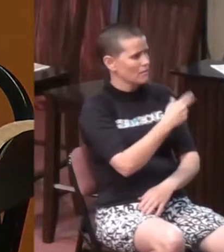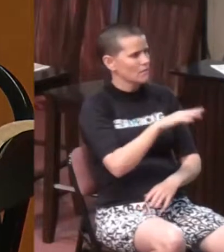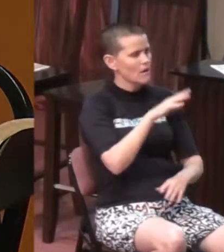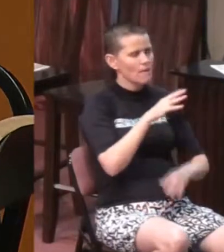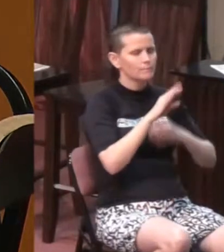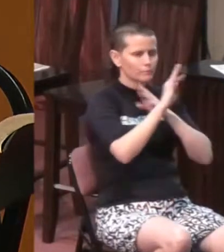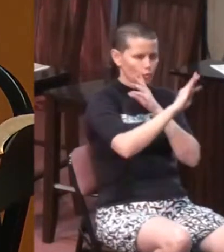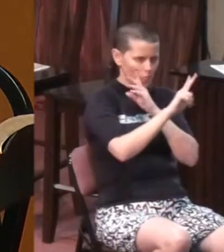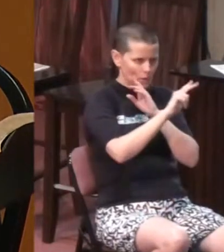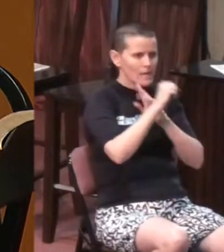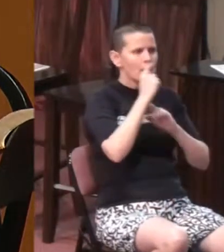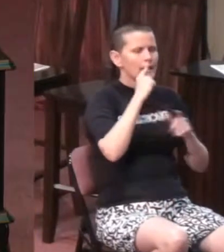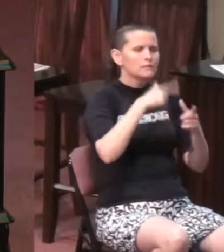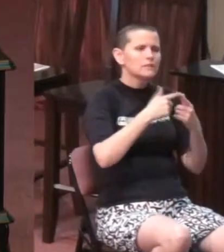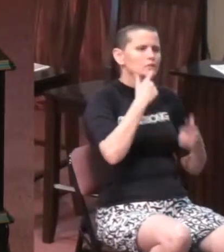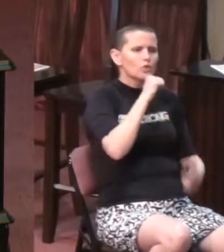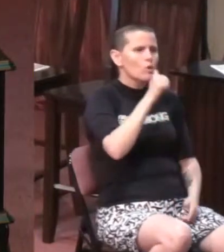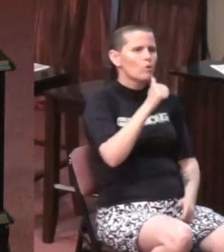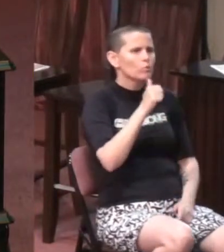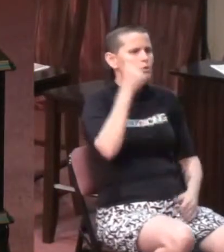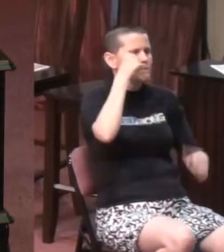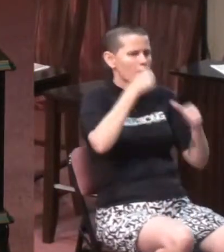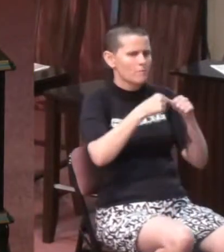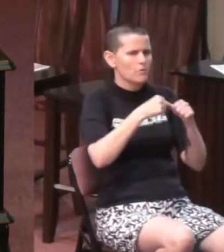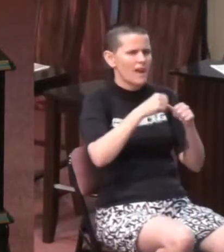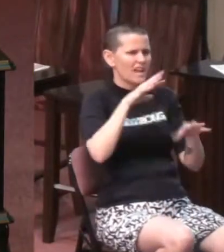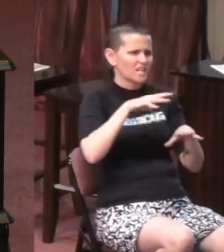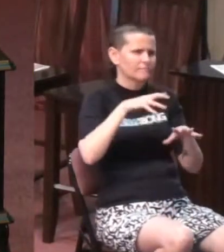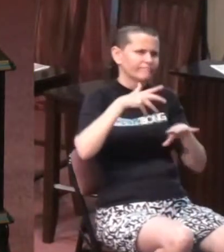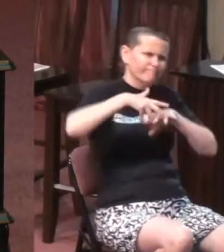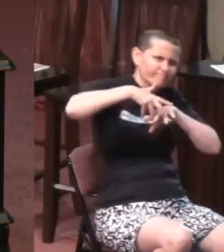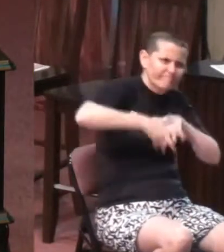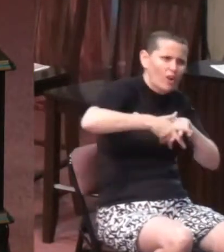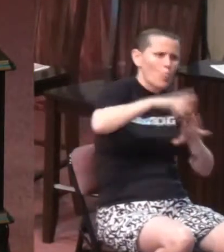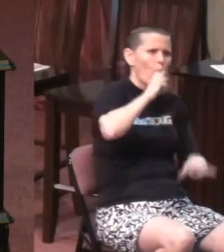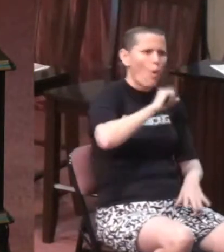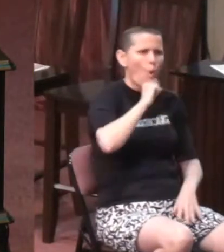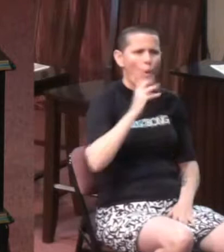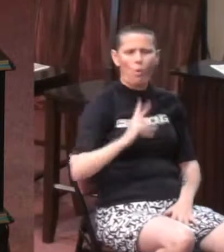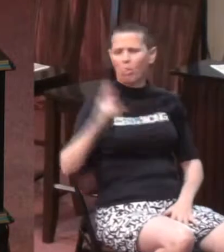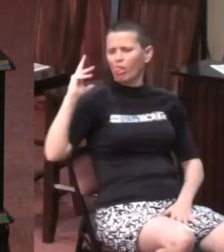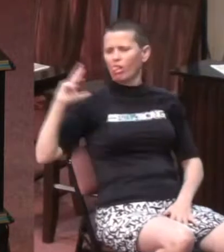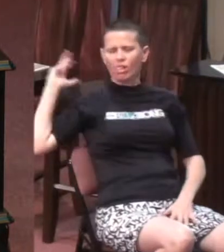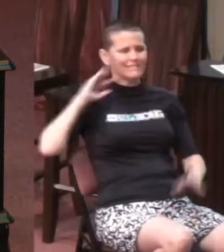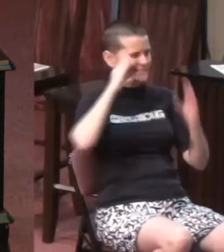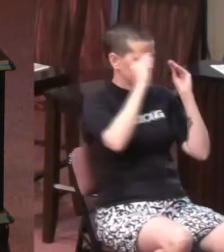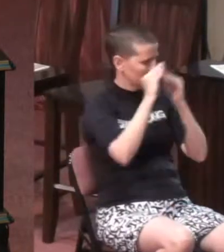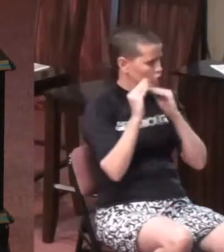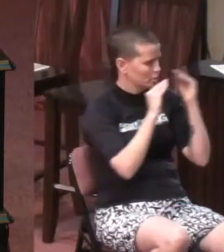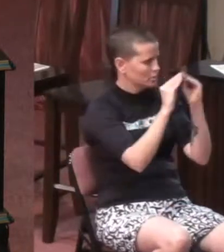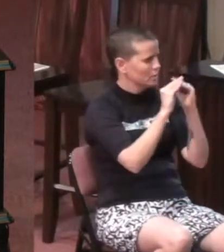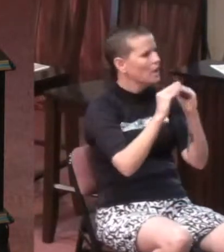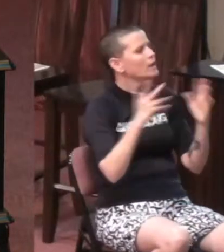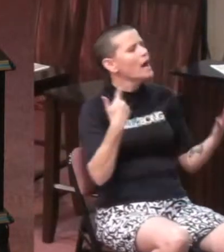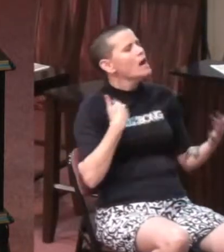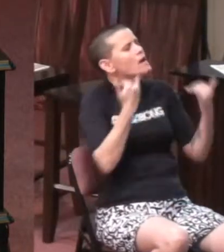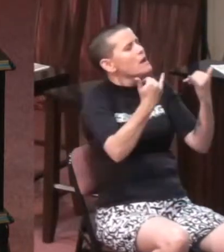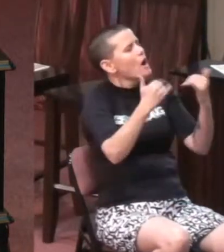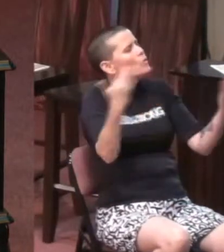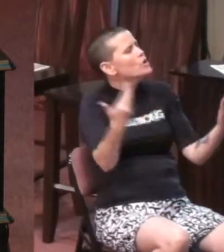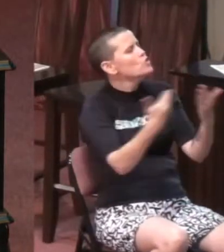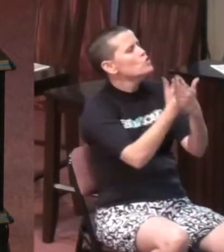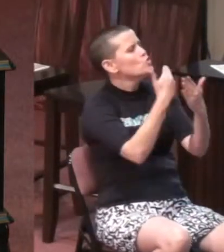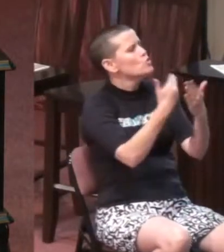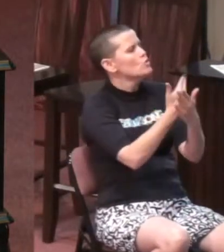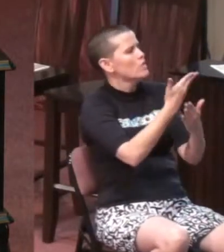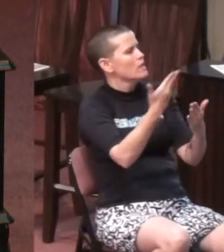old. Hear ye. I am about to do a new thing. Now it springs forth. Do you not